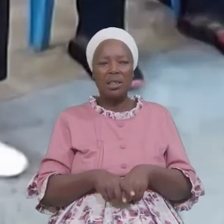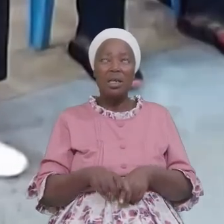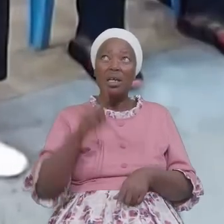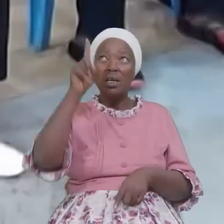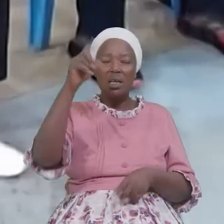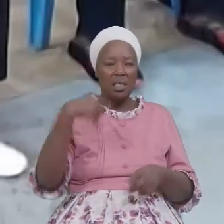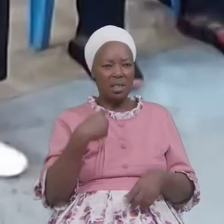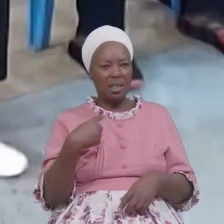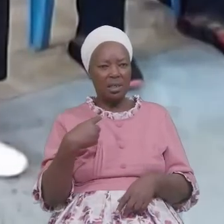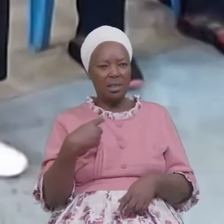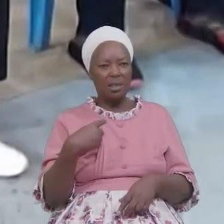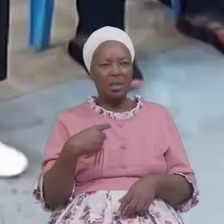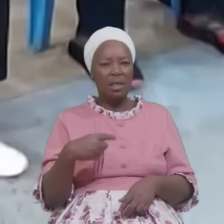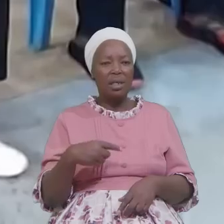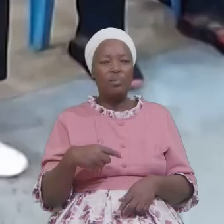said, these